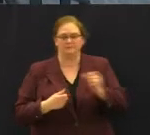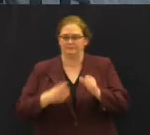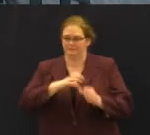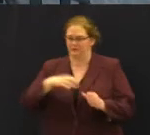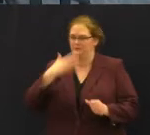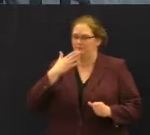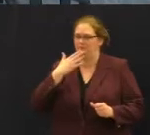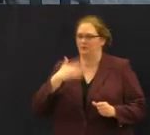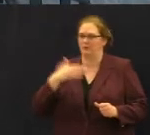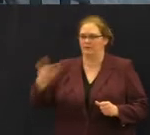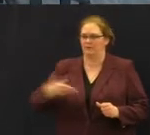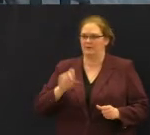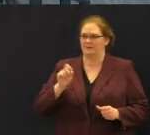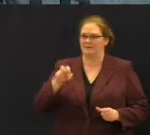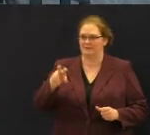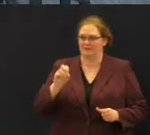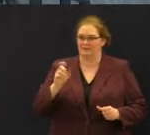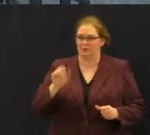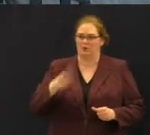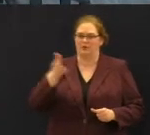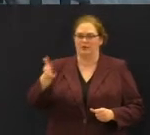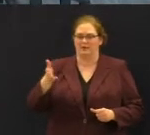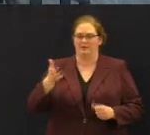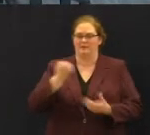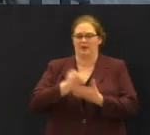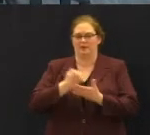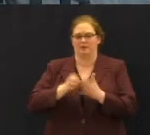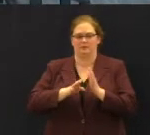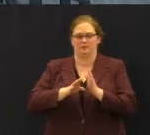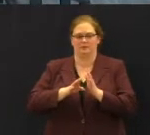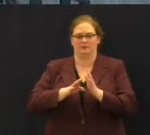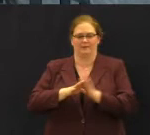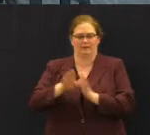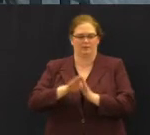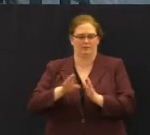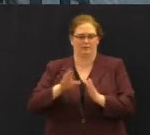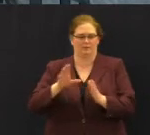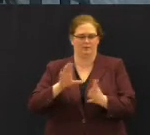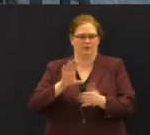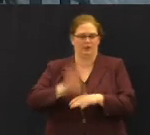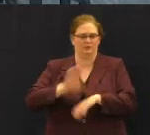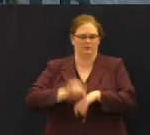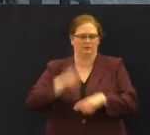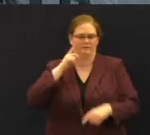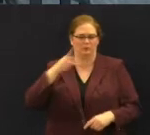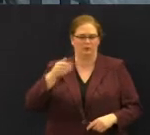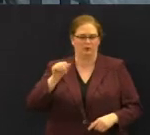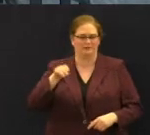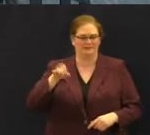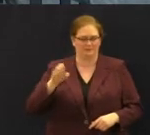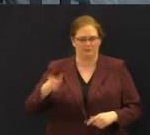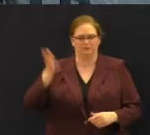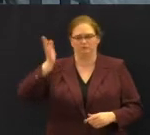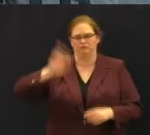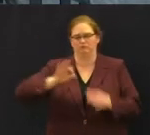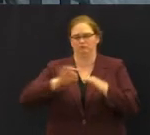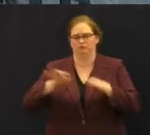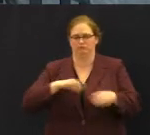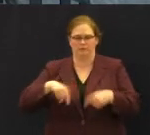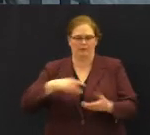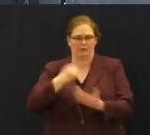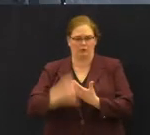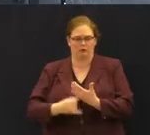have invited Steve Barth. He's the Economic Development Consultant for Percy Borough to present on this